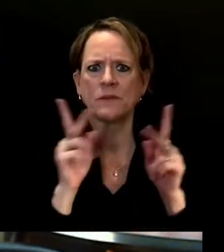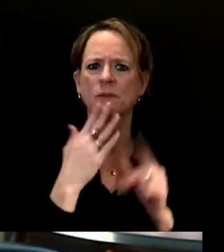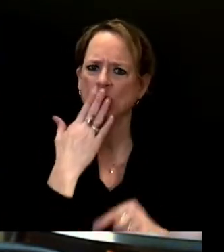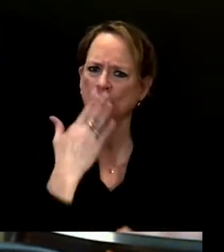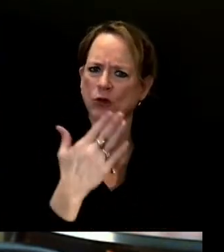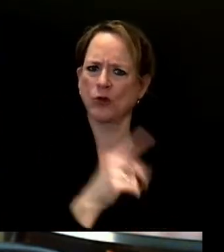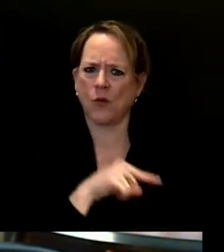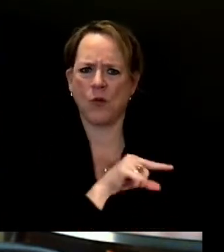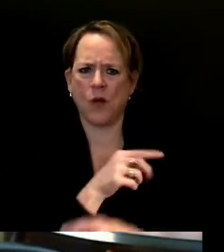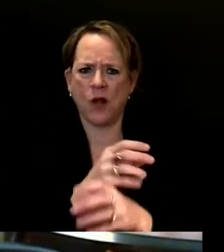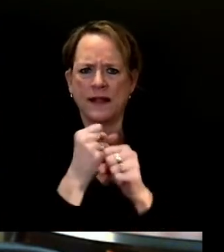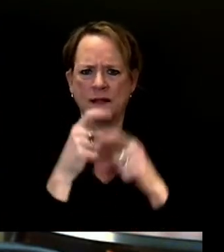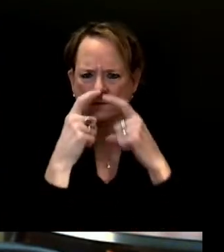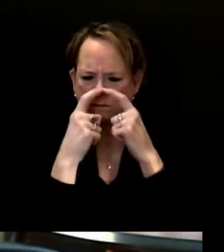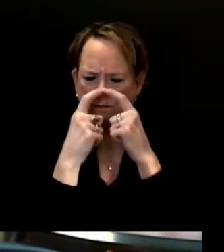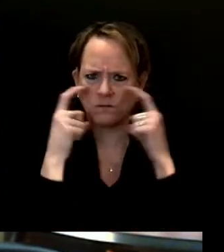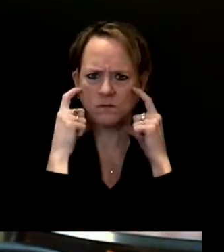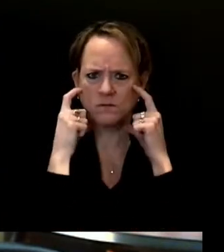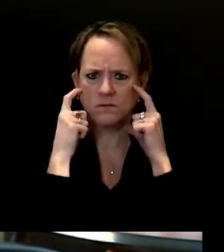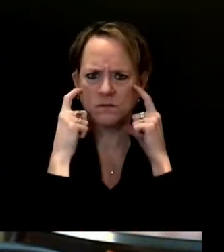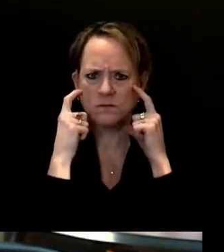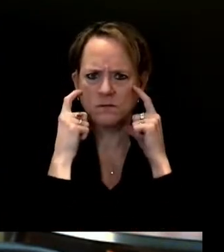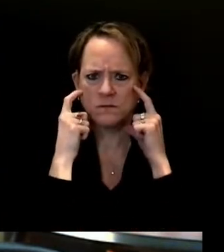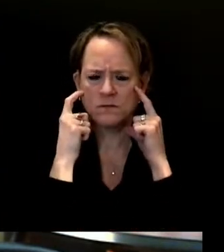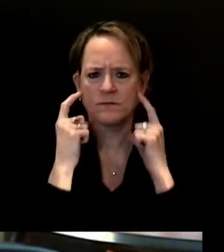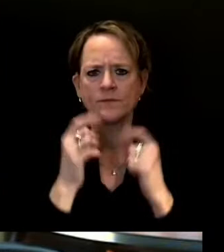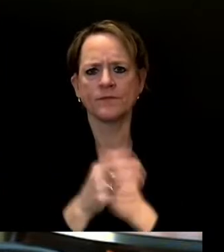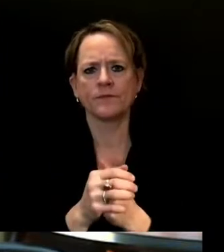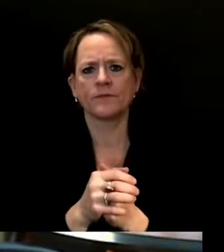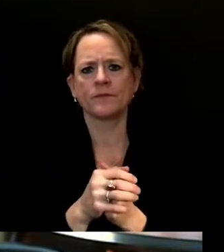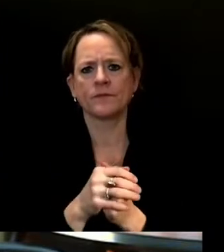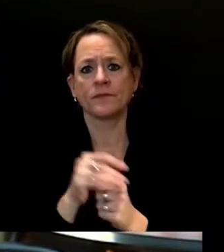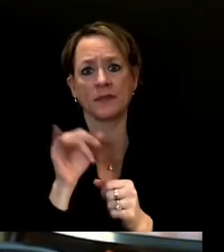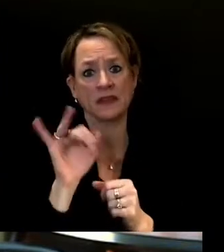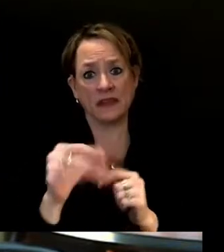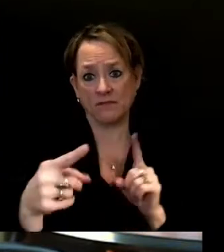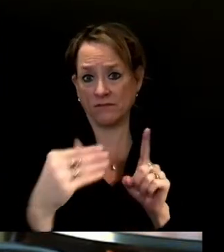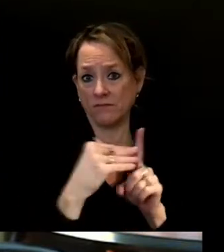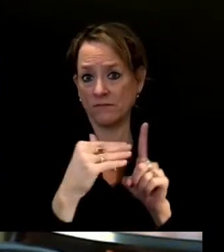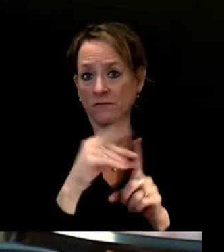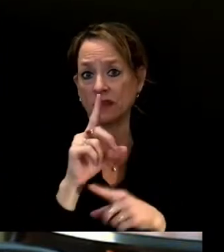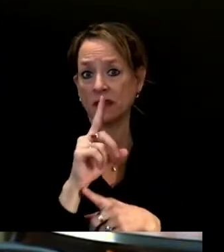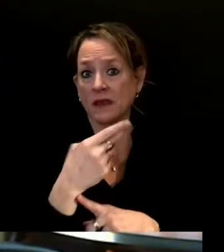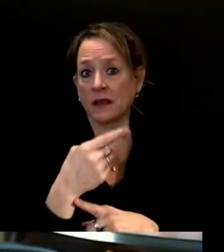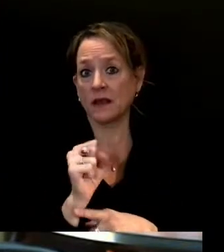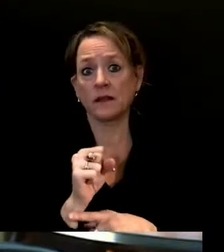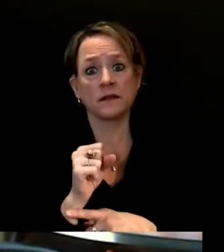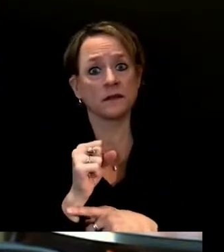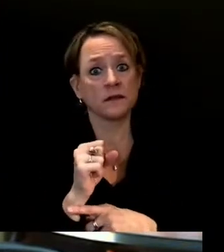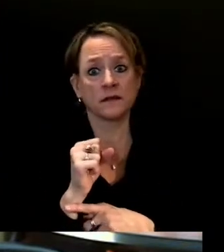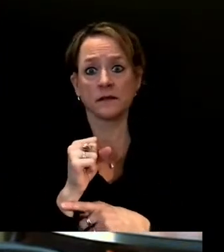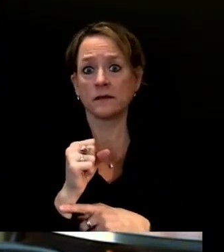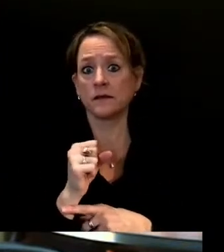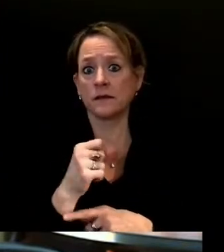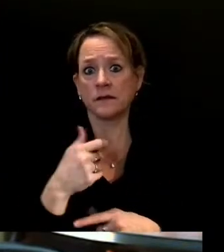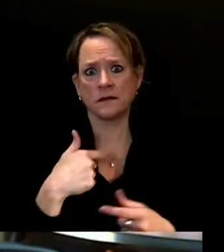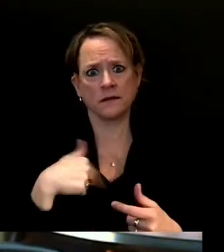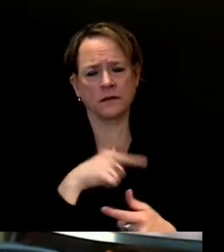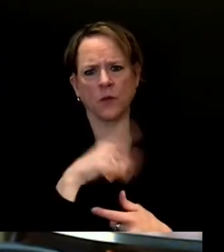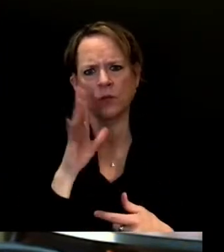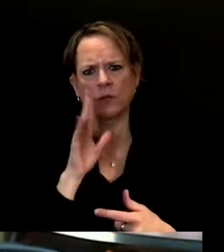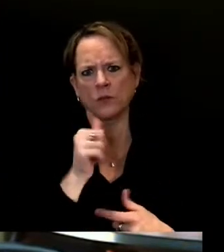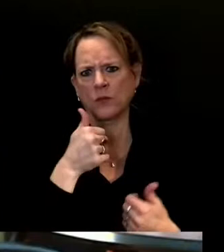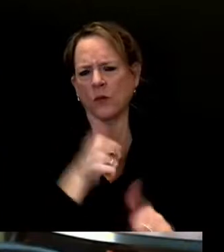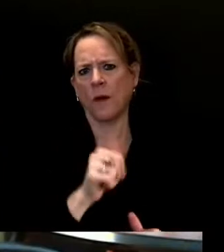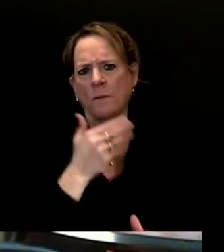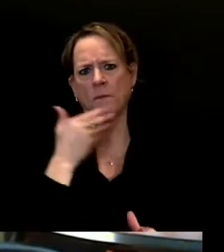to turn requests around as we are able to fulfill them and to help advise local partners in where they may be able to